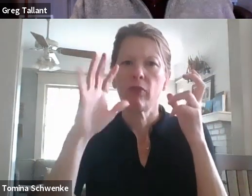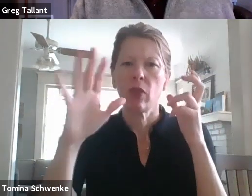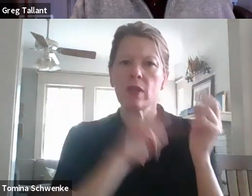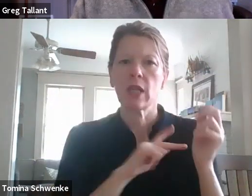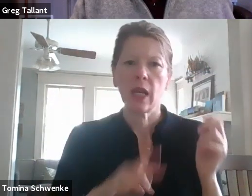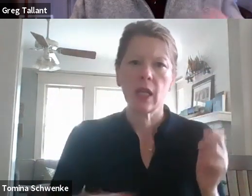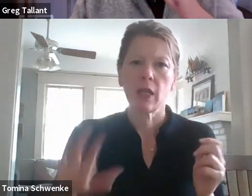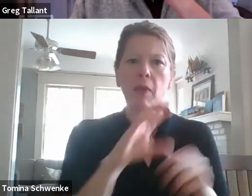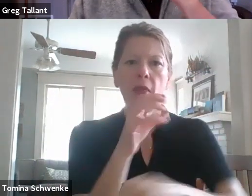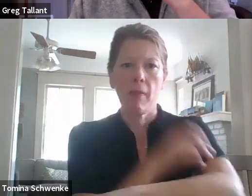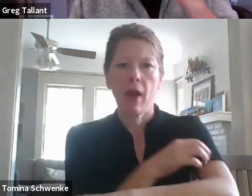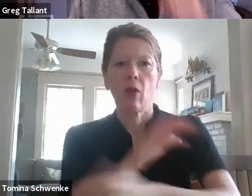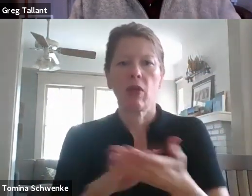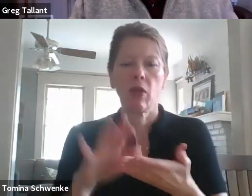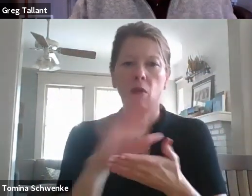Amen.